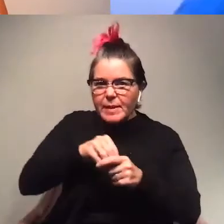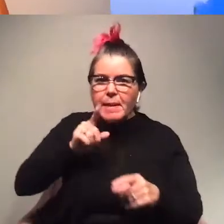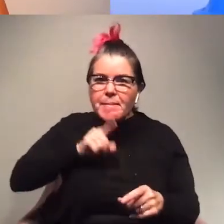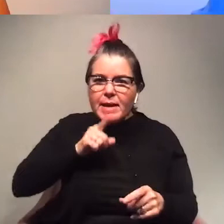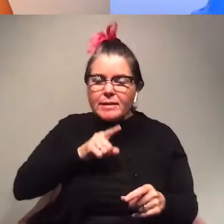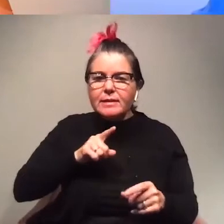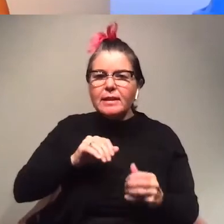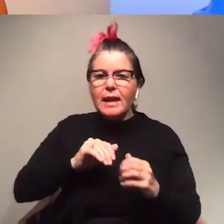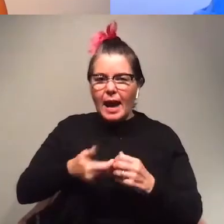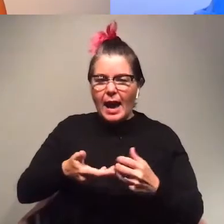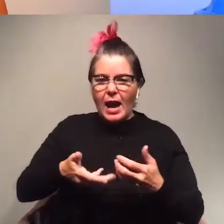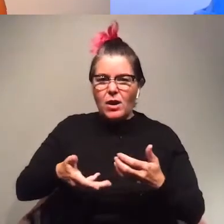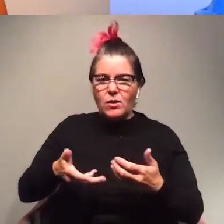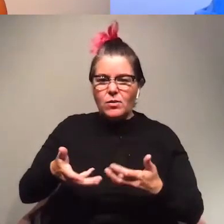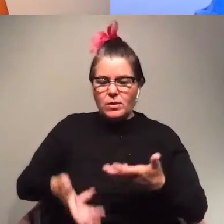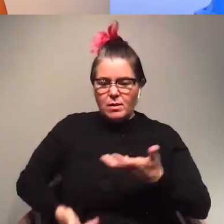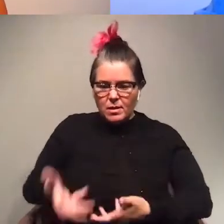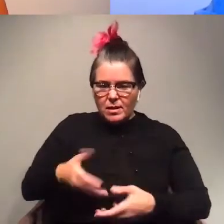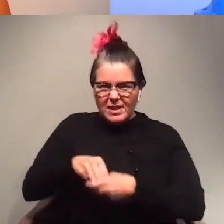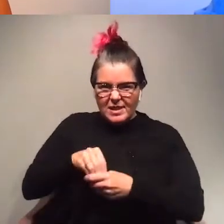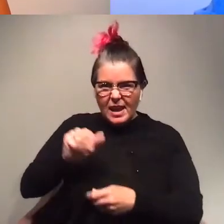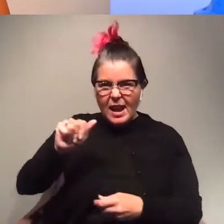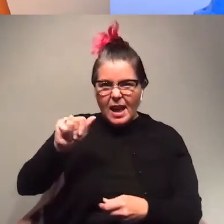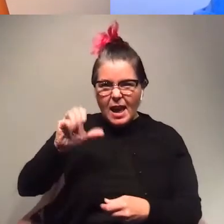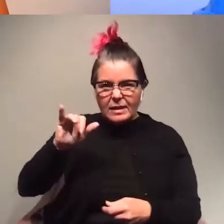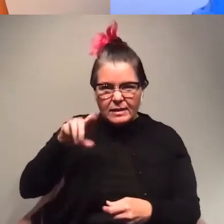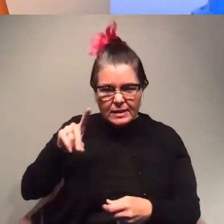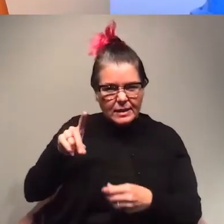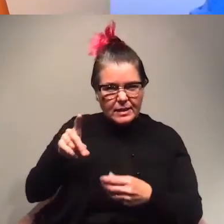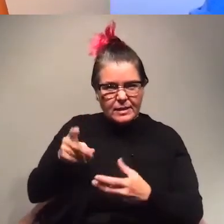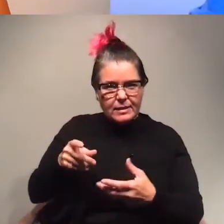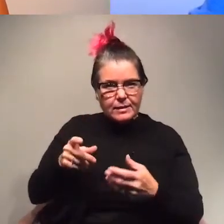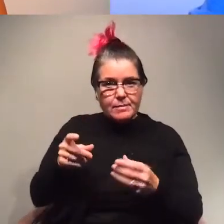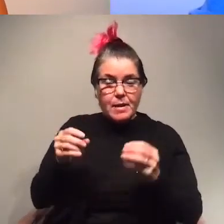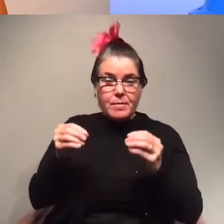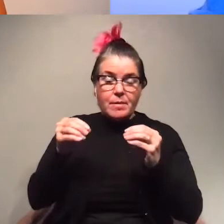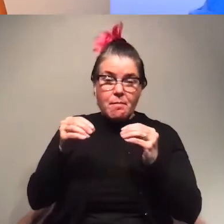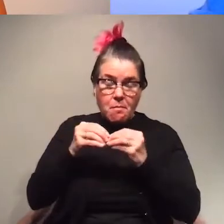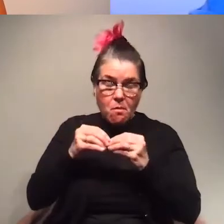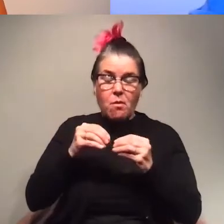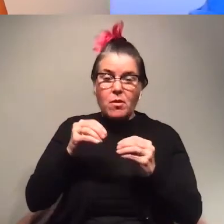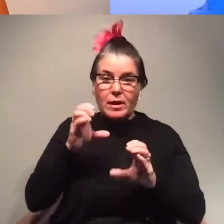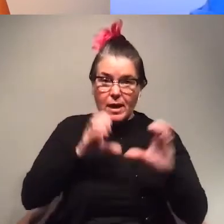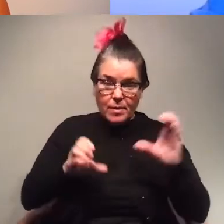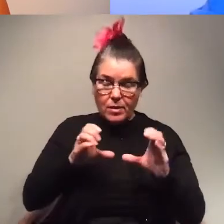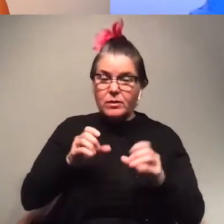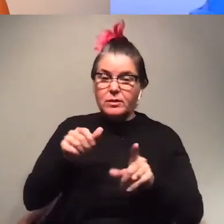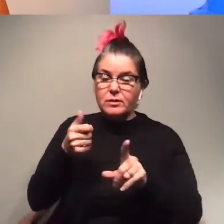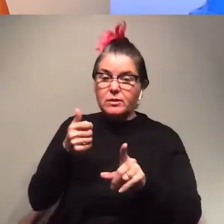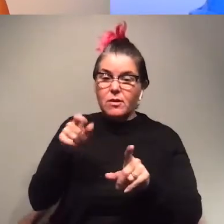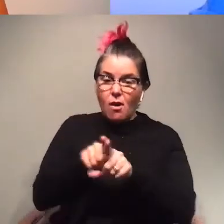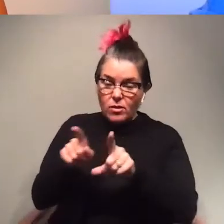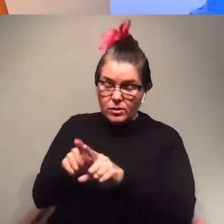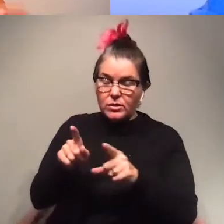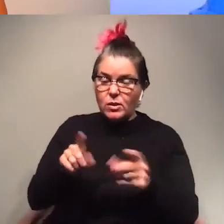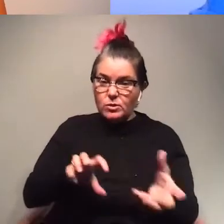how interacting with like a very acidic gut would allow certain compounds that are also endocrine disruptors to be